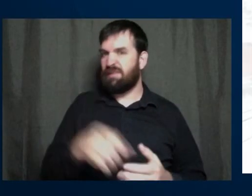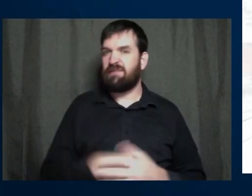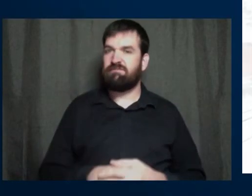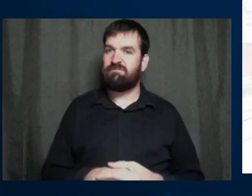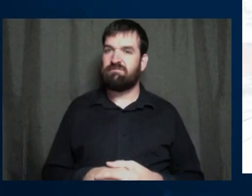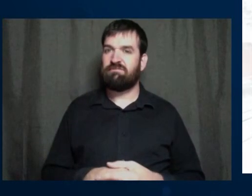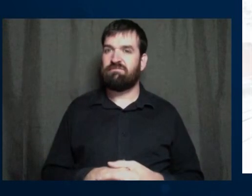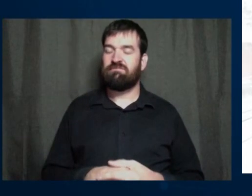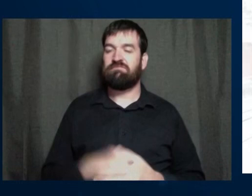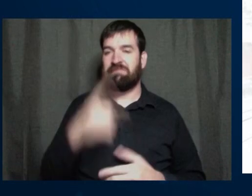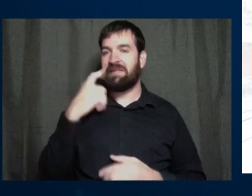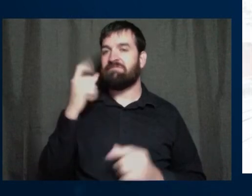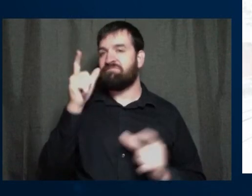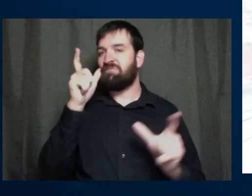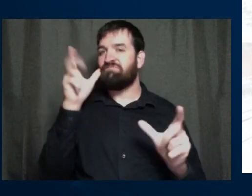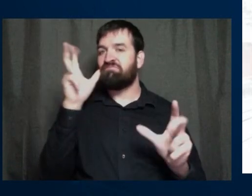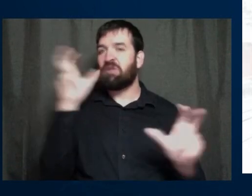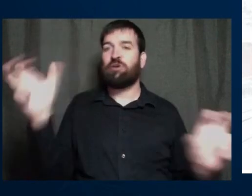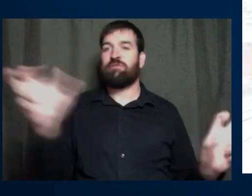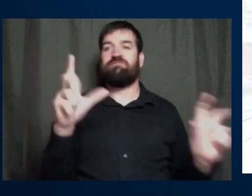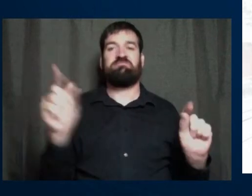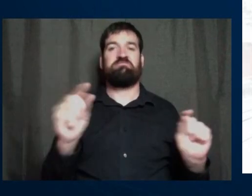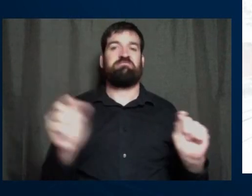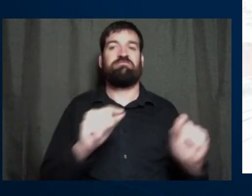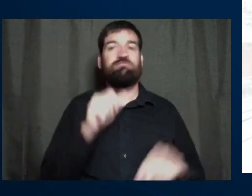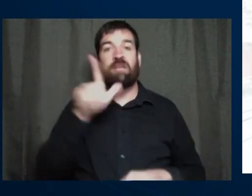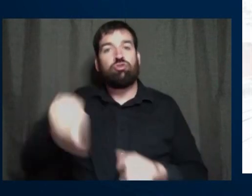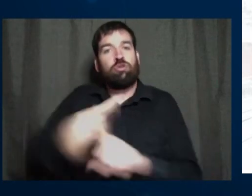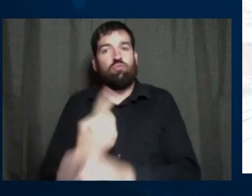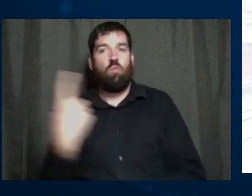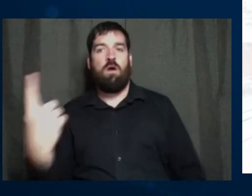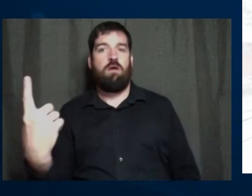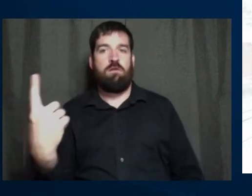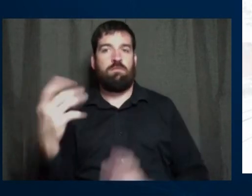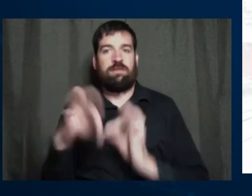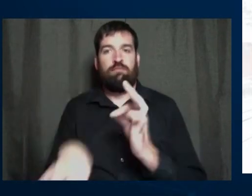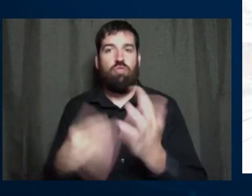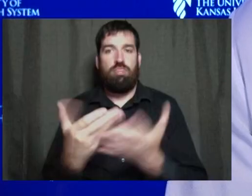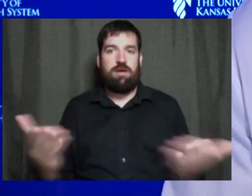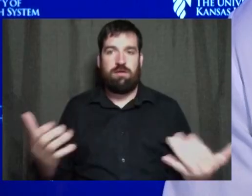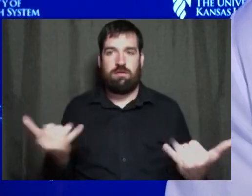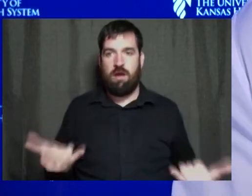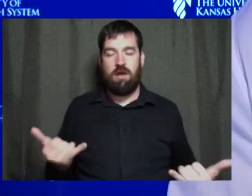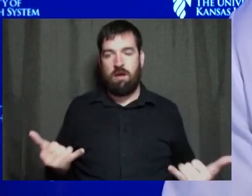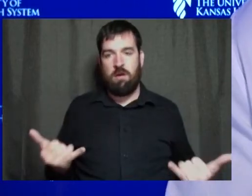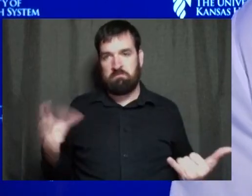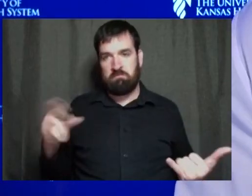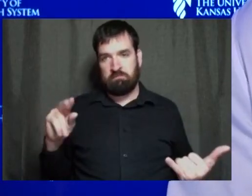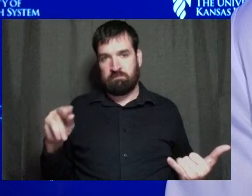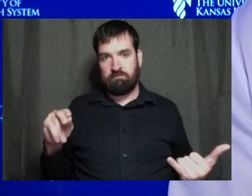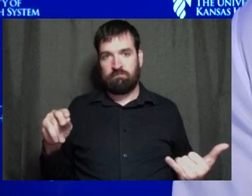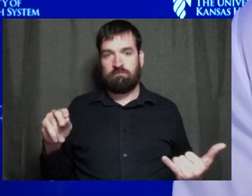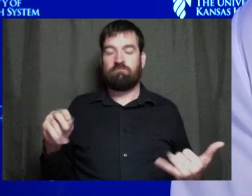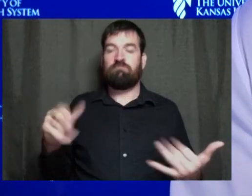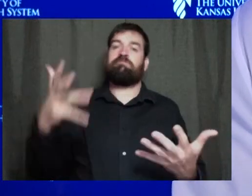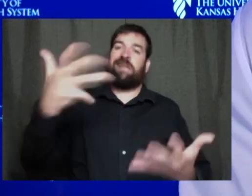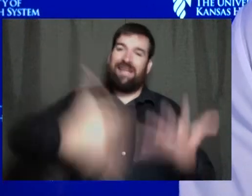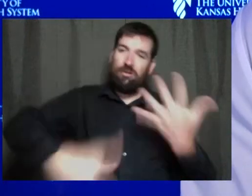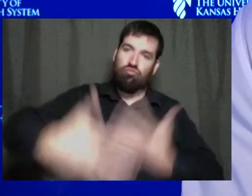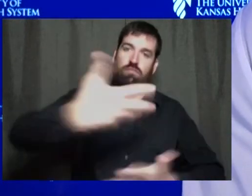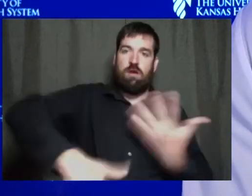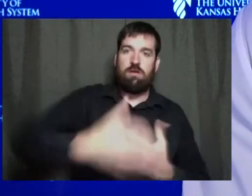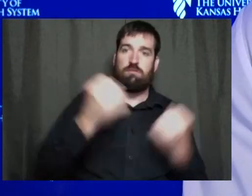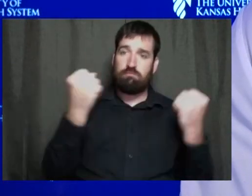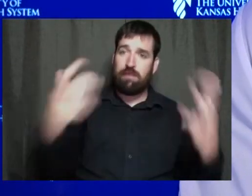those stories. Yeah, but then, again, it's not just one simple thing at this point in time. There's an interplay of many genes,